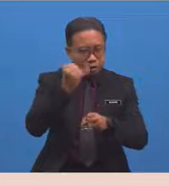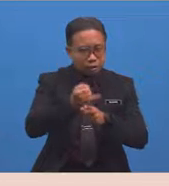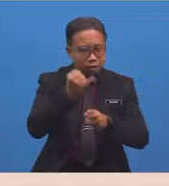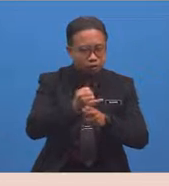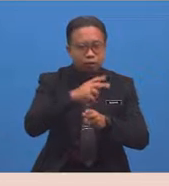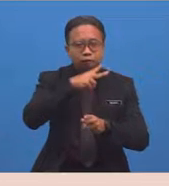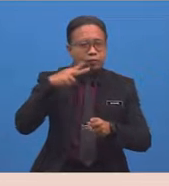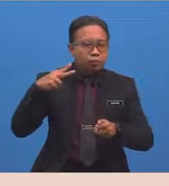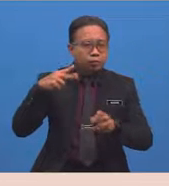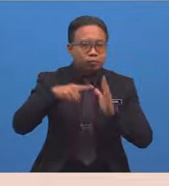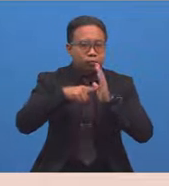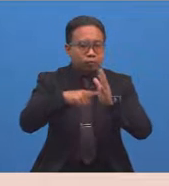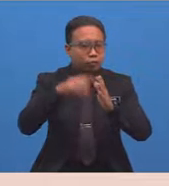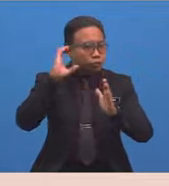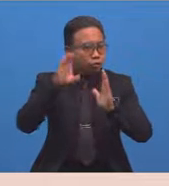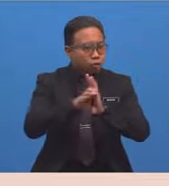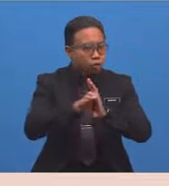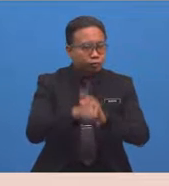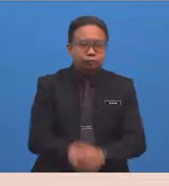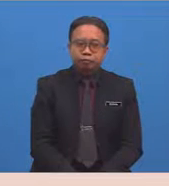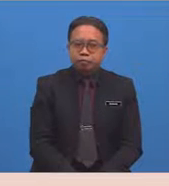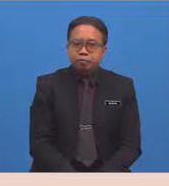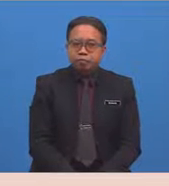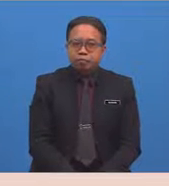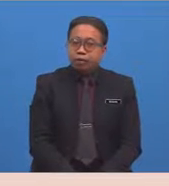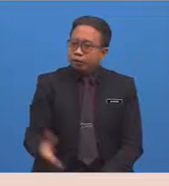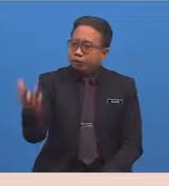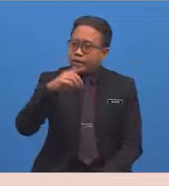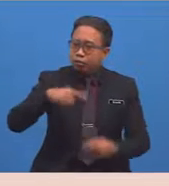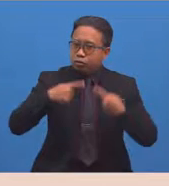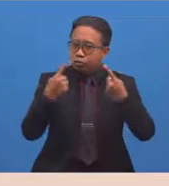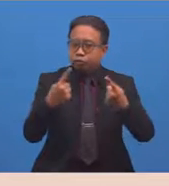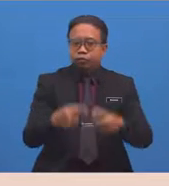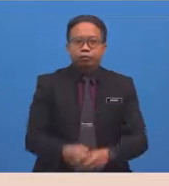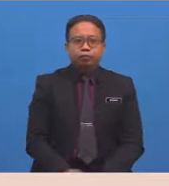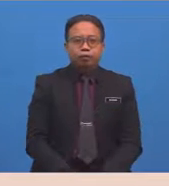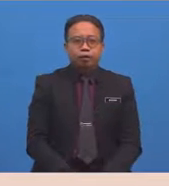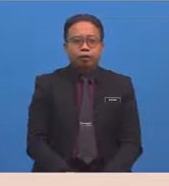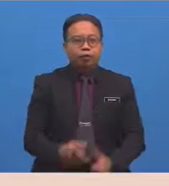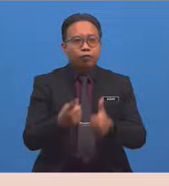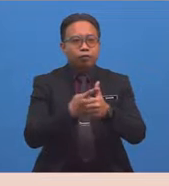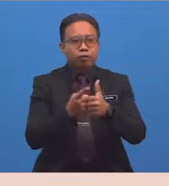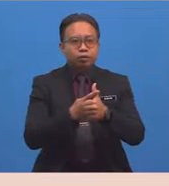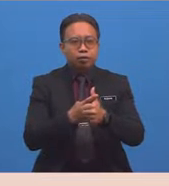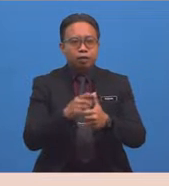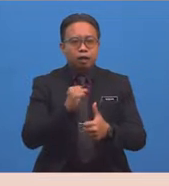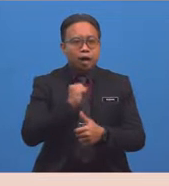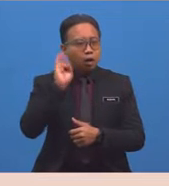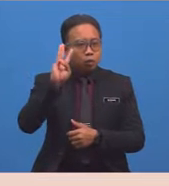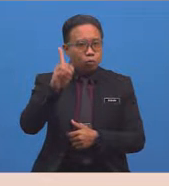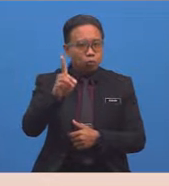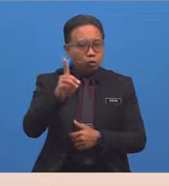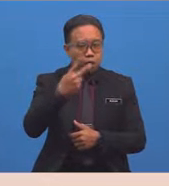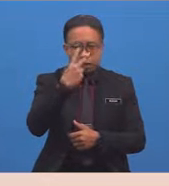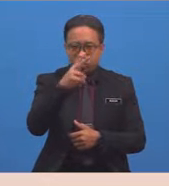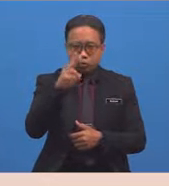in the picture shown to you? Are you ready, boys and girls? Let's go. So, first thing first, I would like you to look at